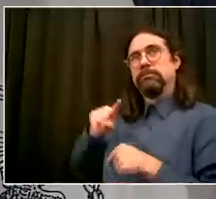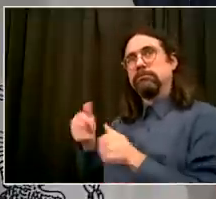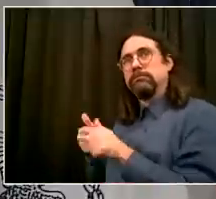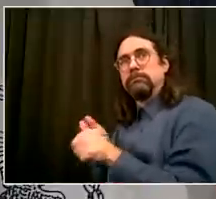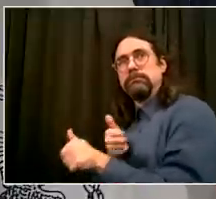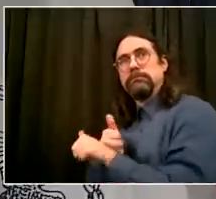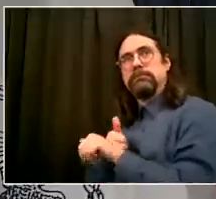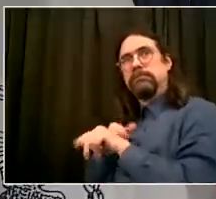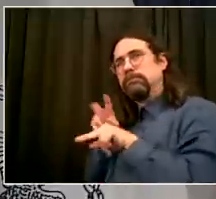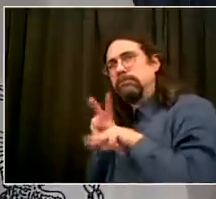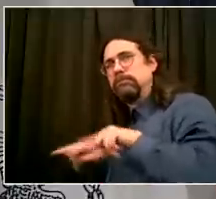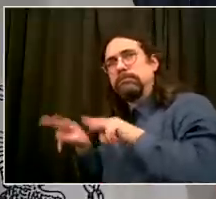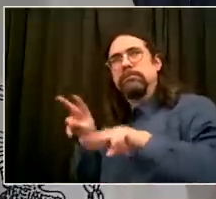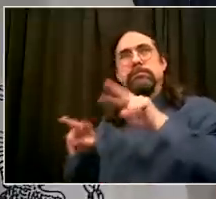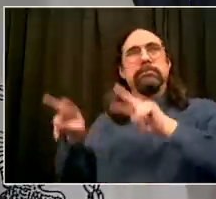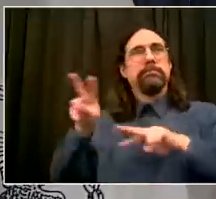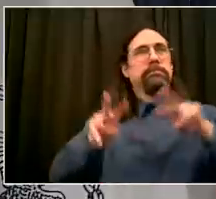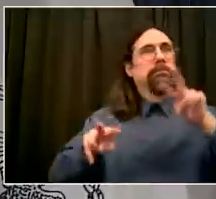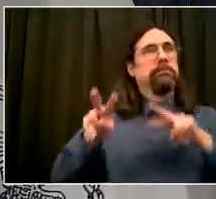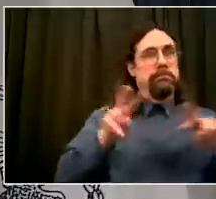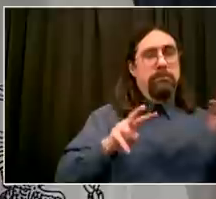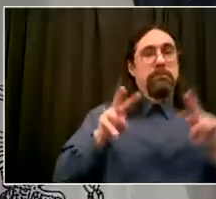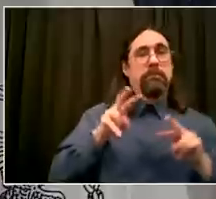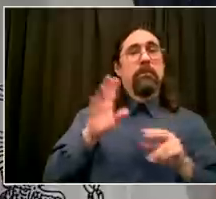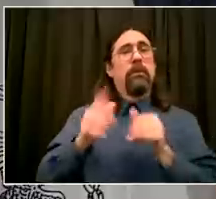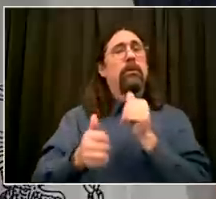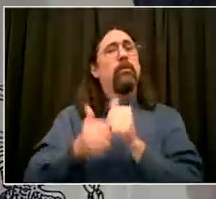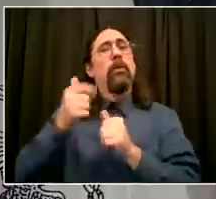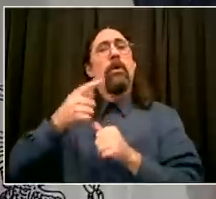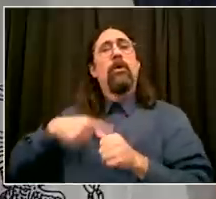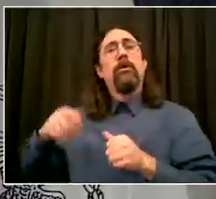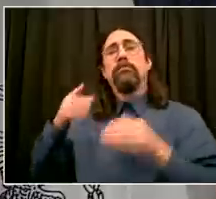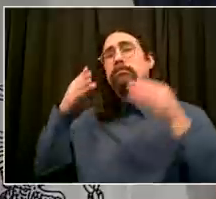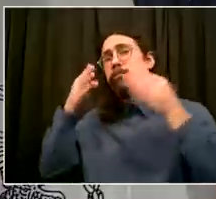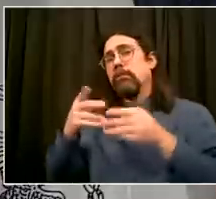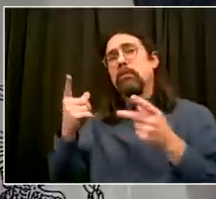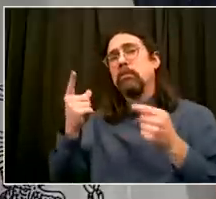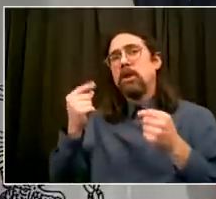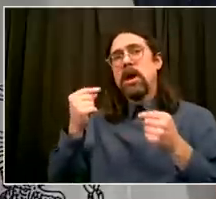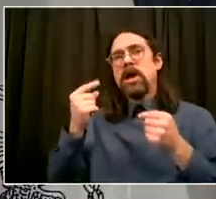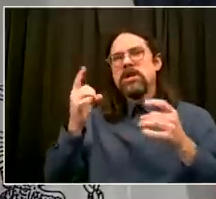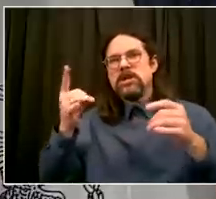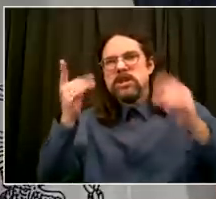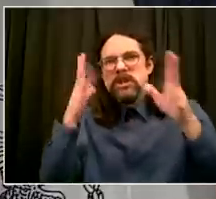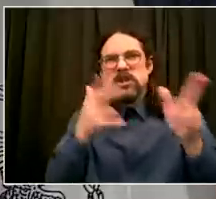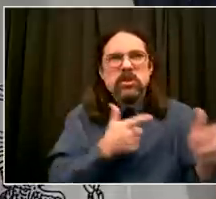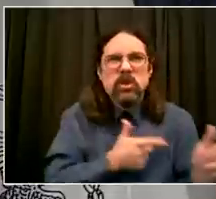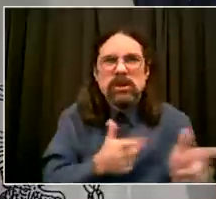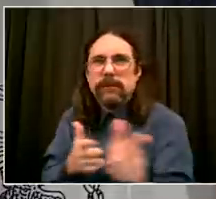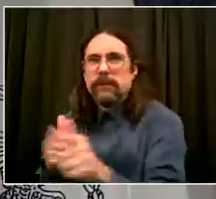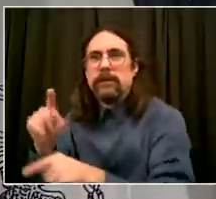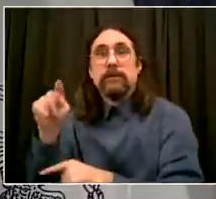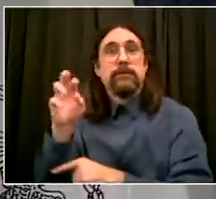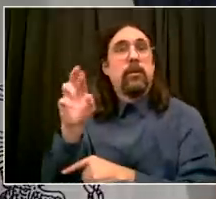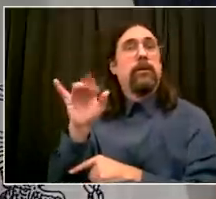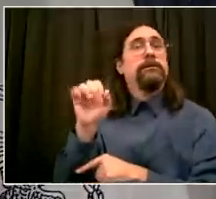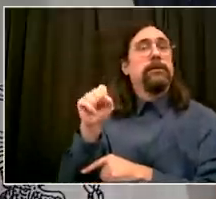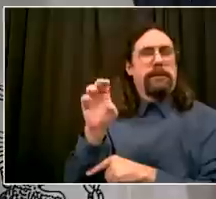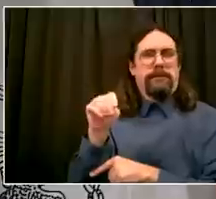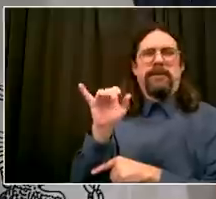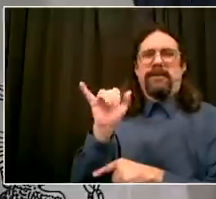if we need to. The central problem appears to be at this moment state capitals. So I think there's a real concern for Albany,